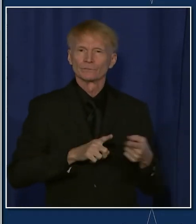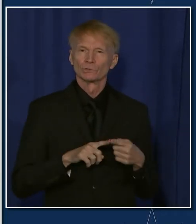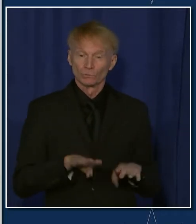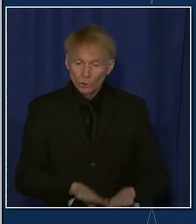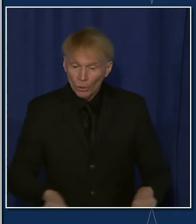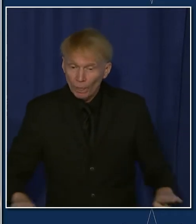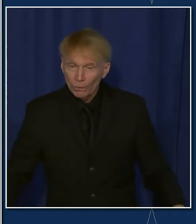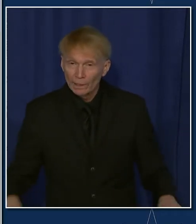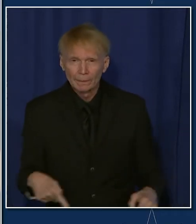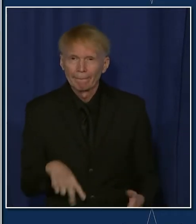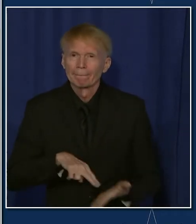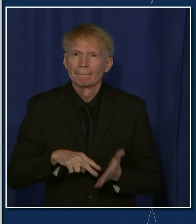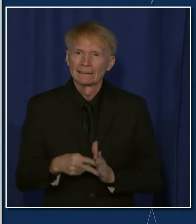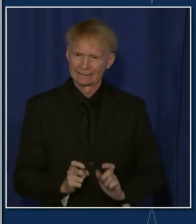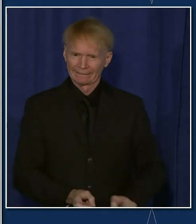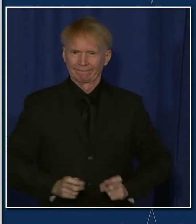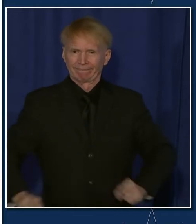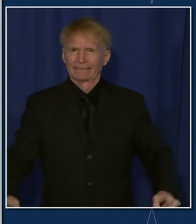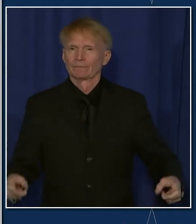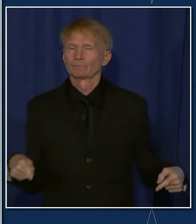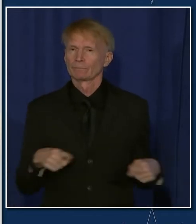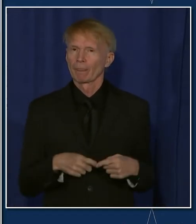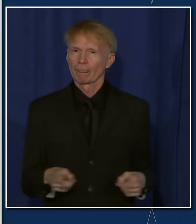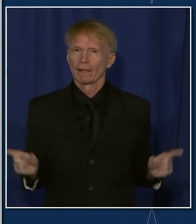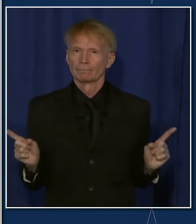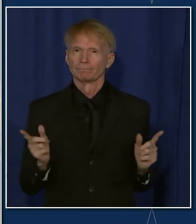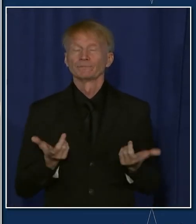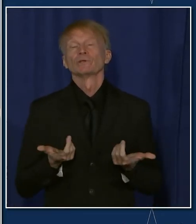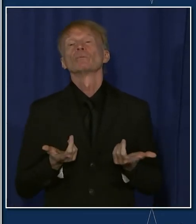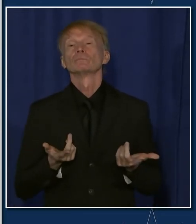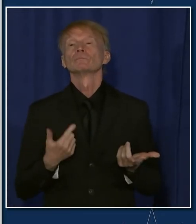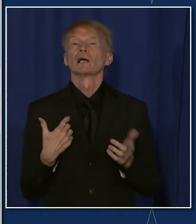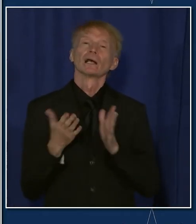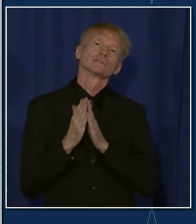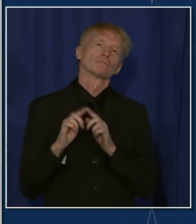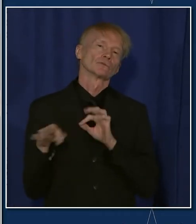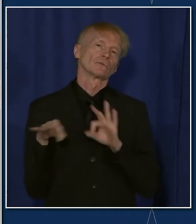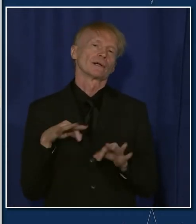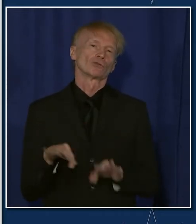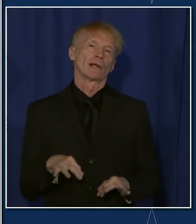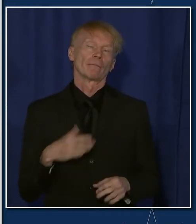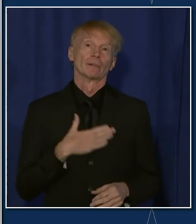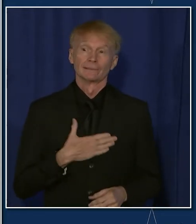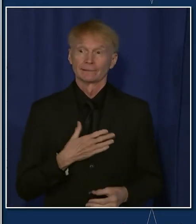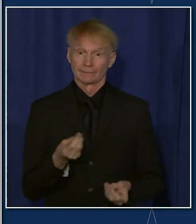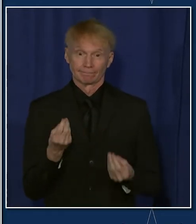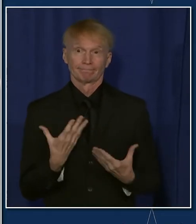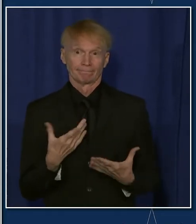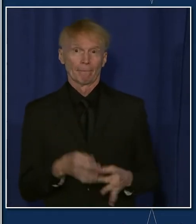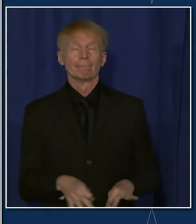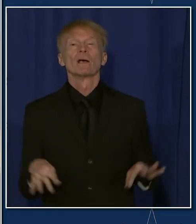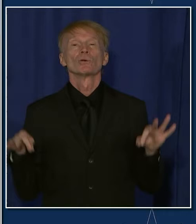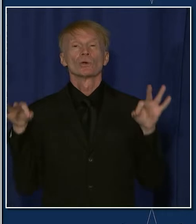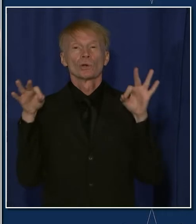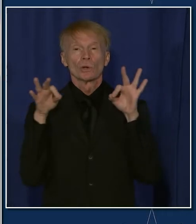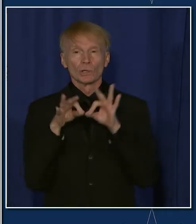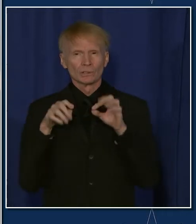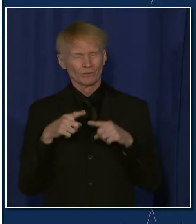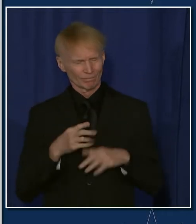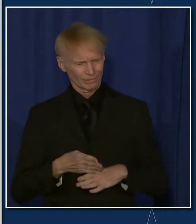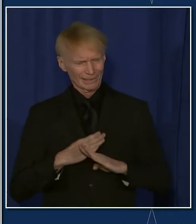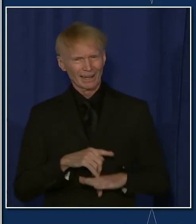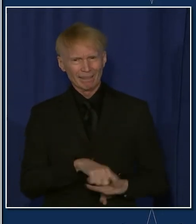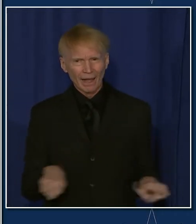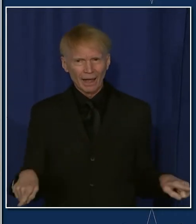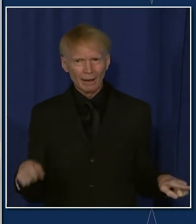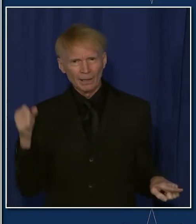children. And so I tell them to reiterate the importance of getting the vaccine to protect them, and